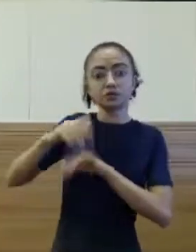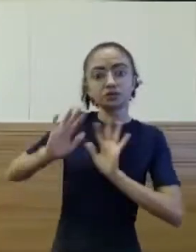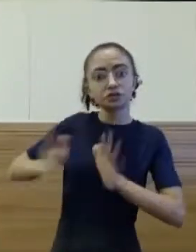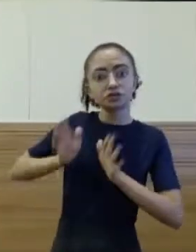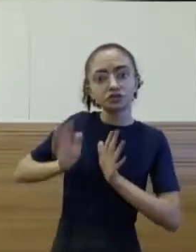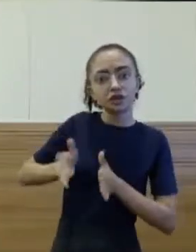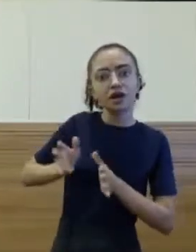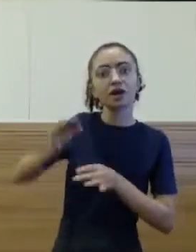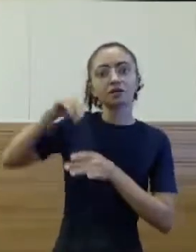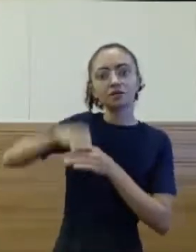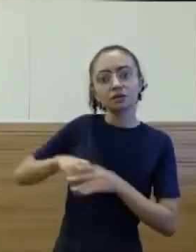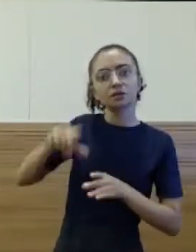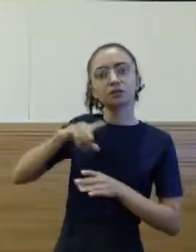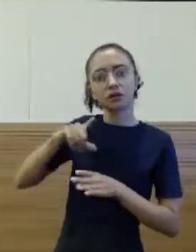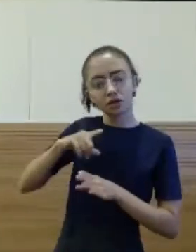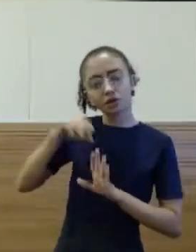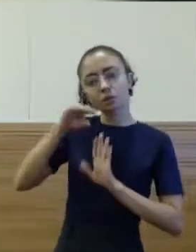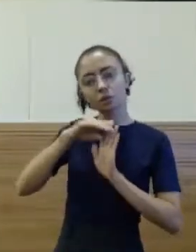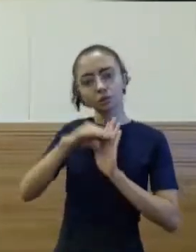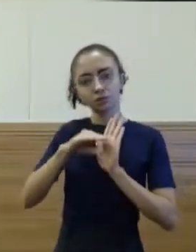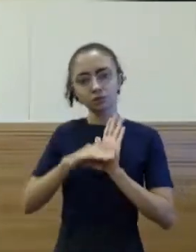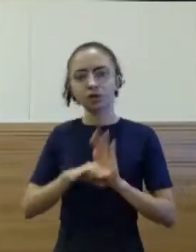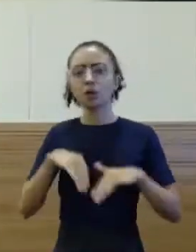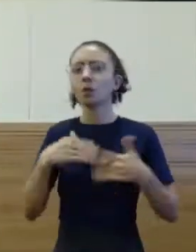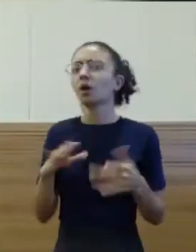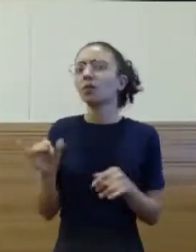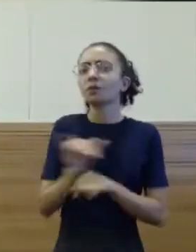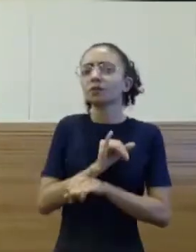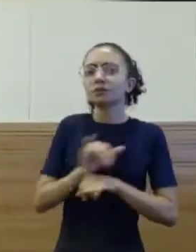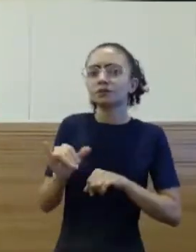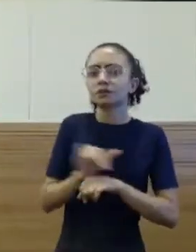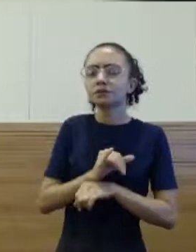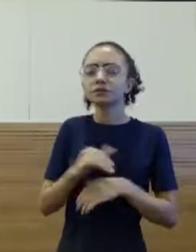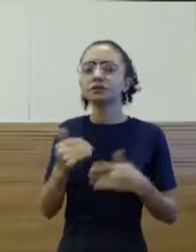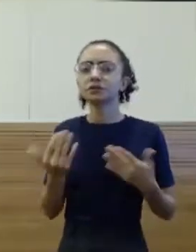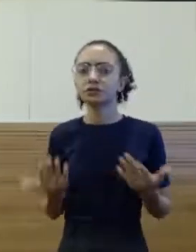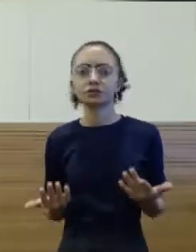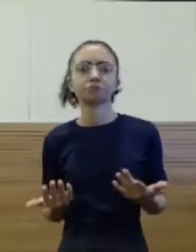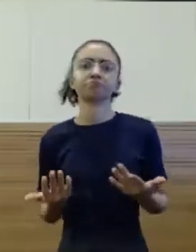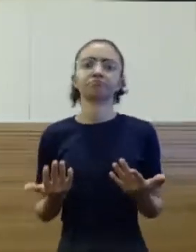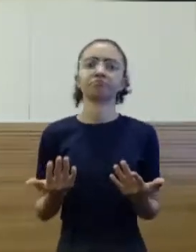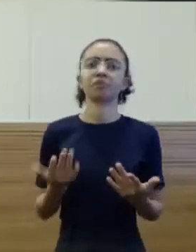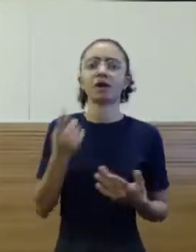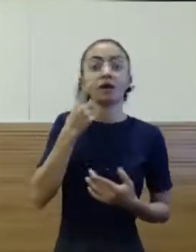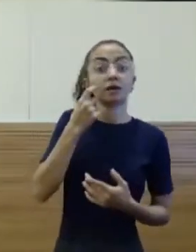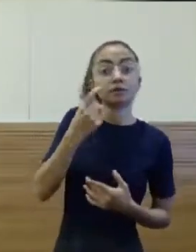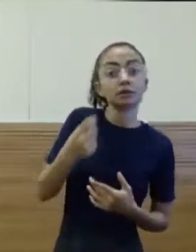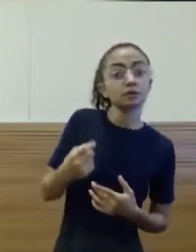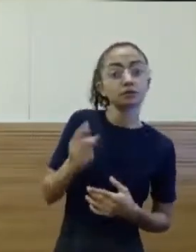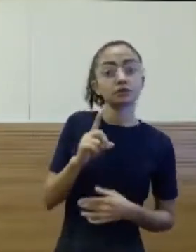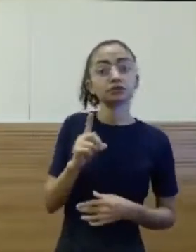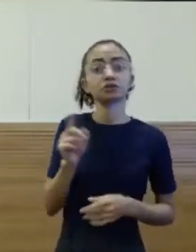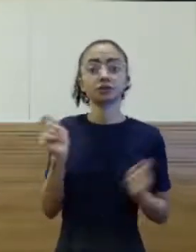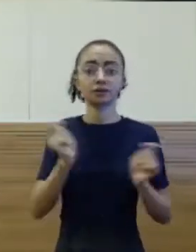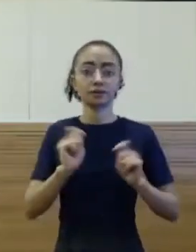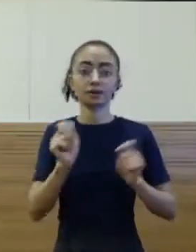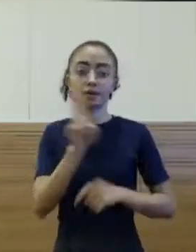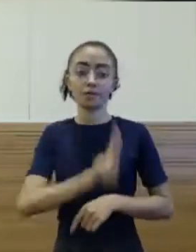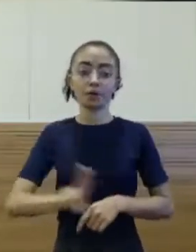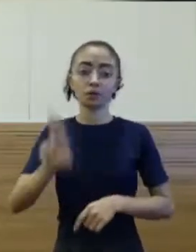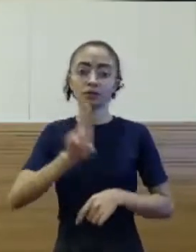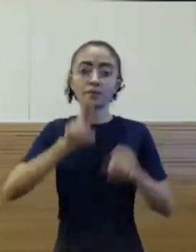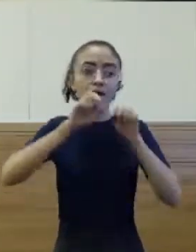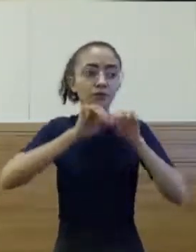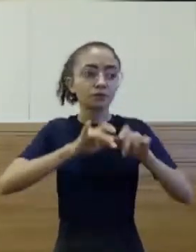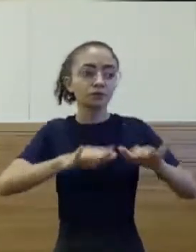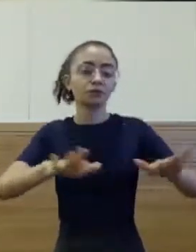and for the countries that already have these guides, what are the strategies are interesting